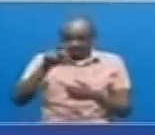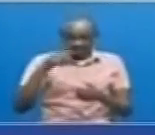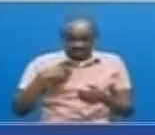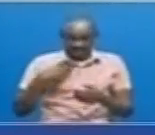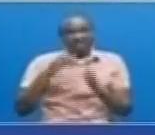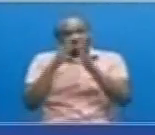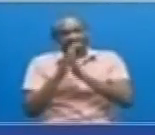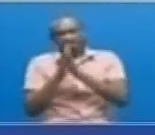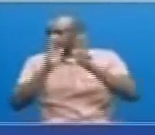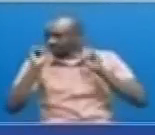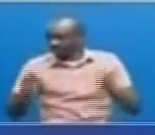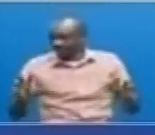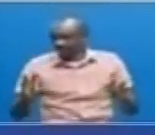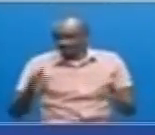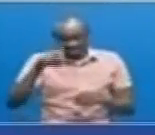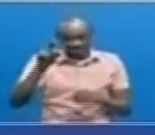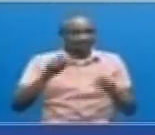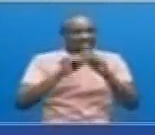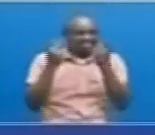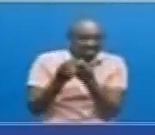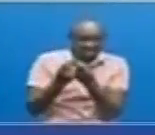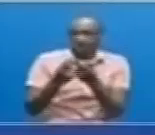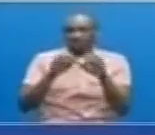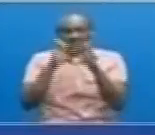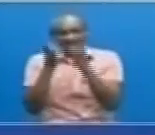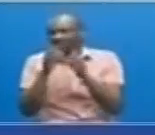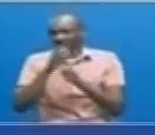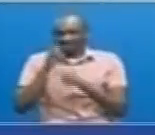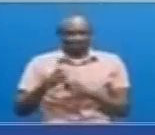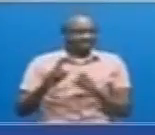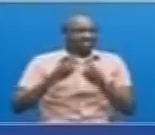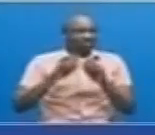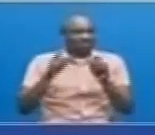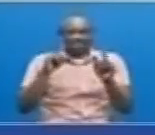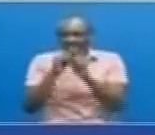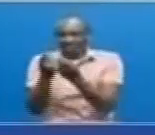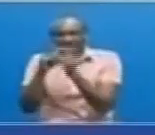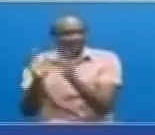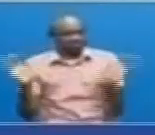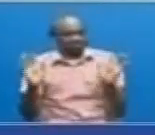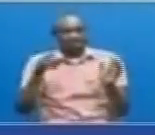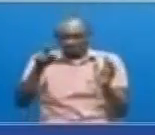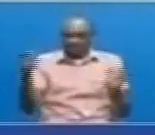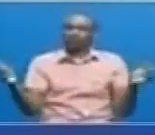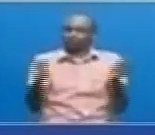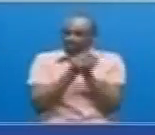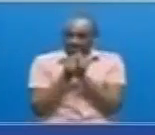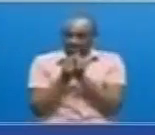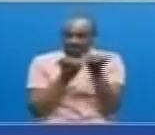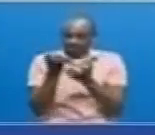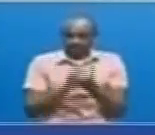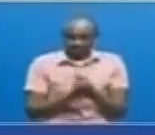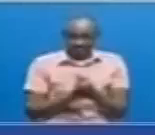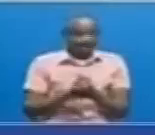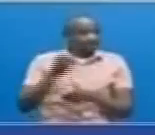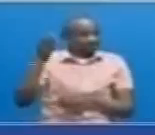religious divides, cuts through ethnic sentiment, and most of all, it binds us together. I remember receiving a